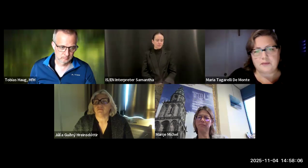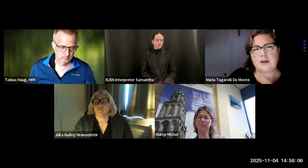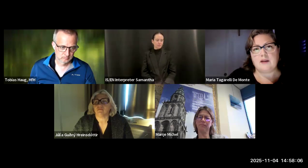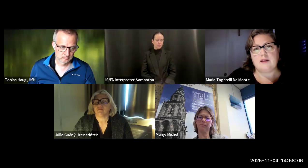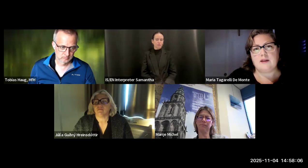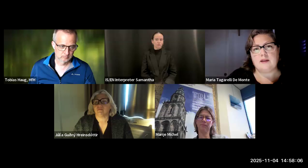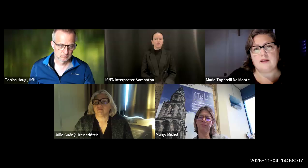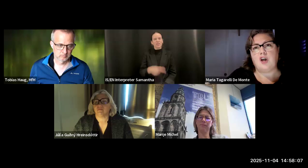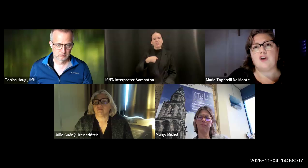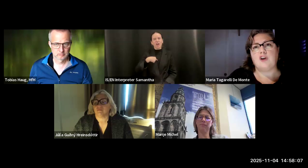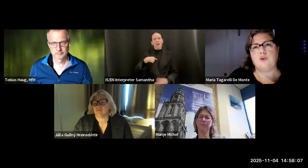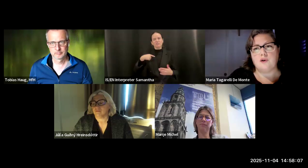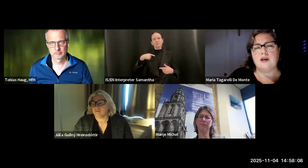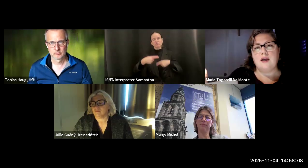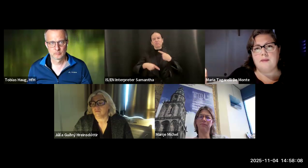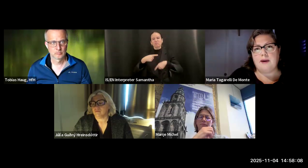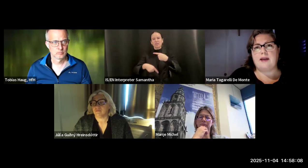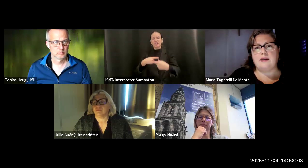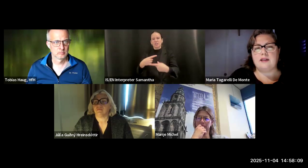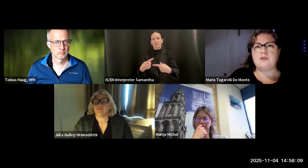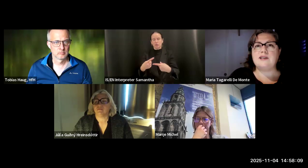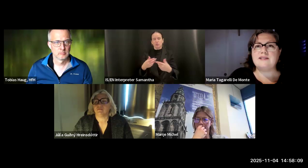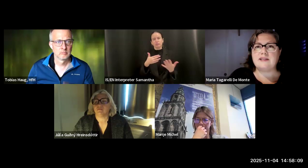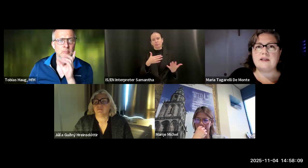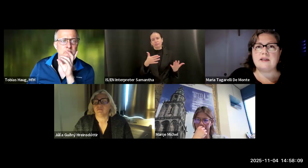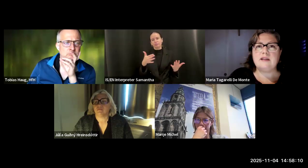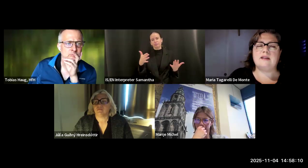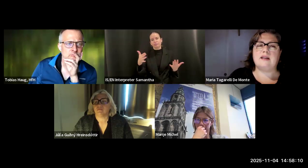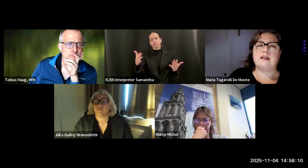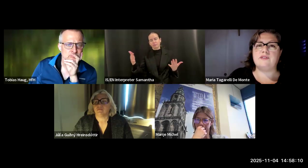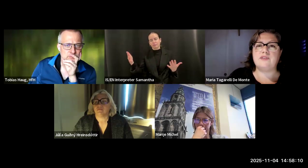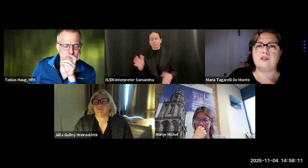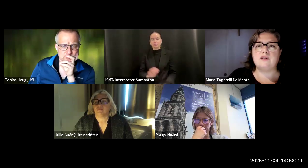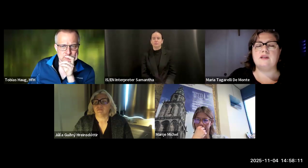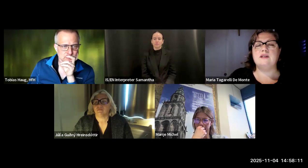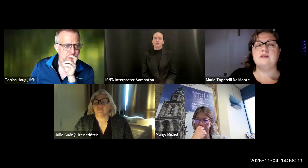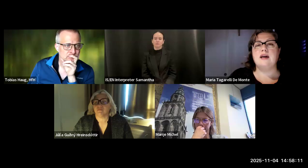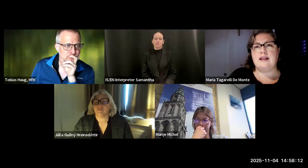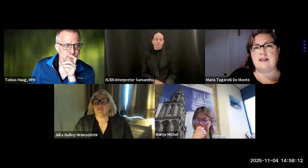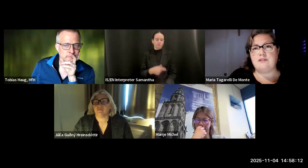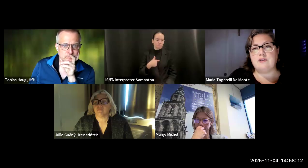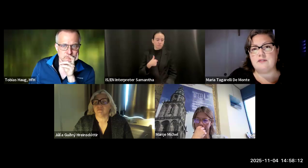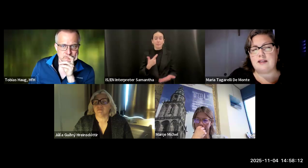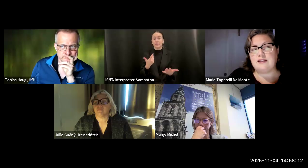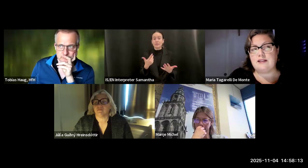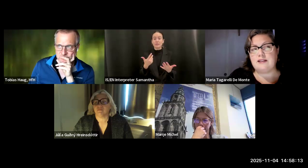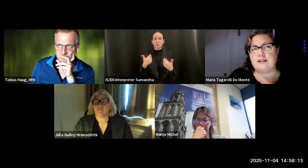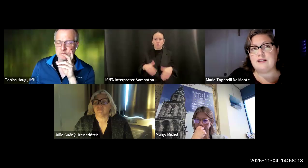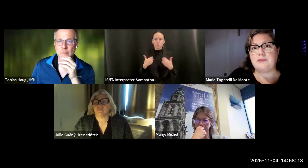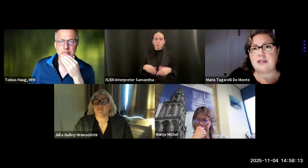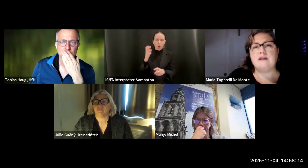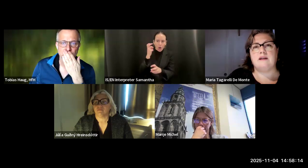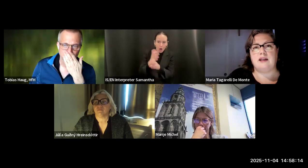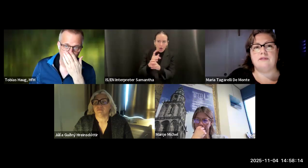continue all along the course by increasing the level of difficulty and